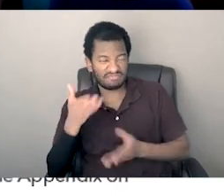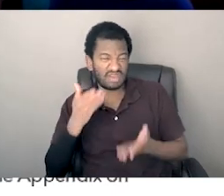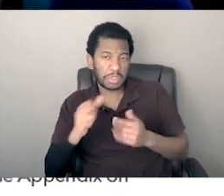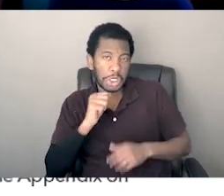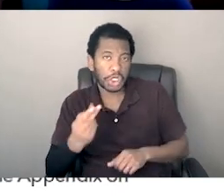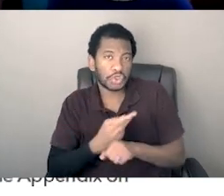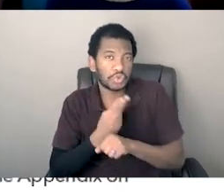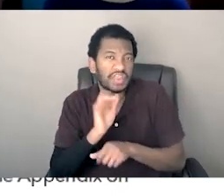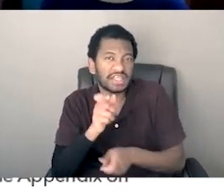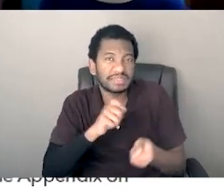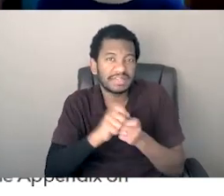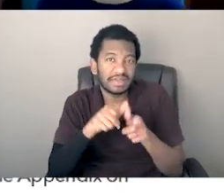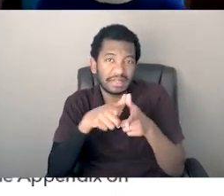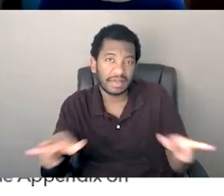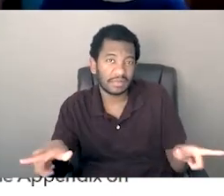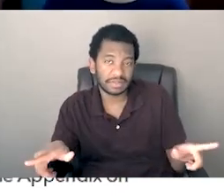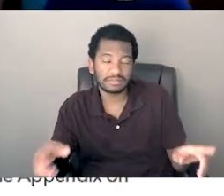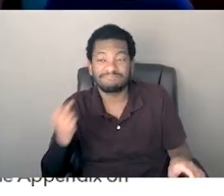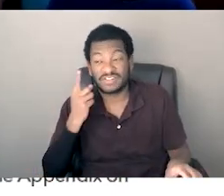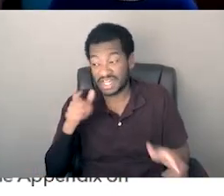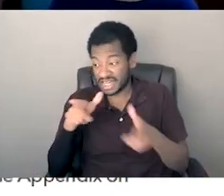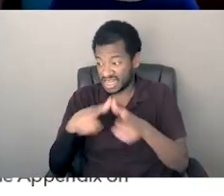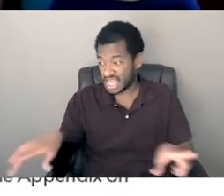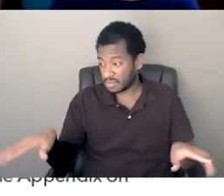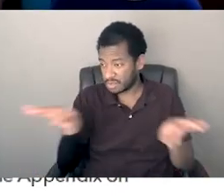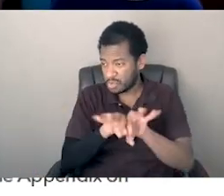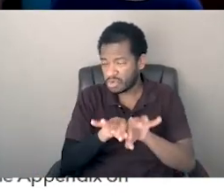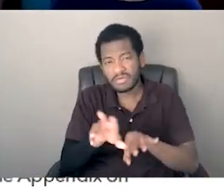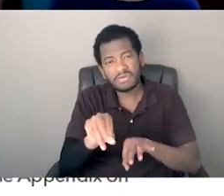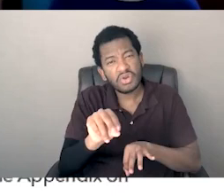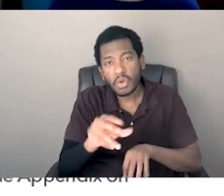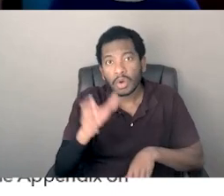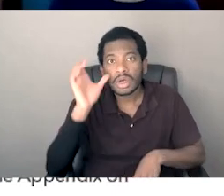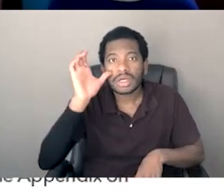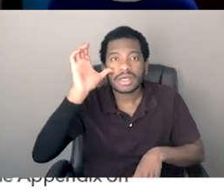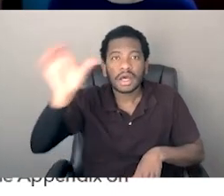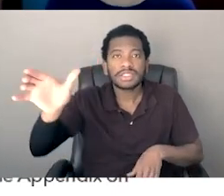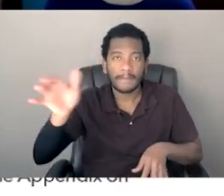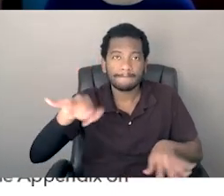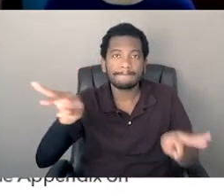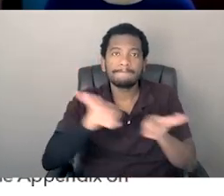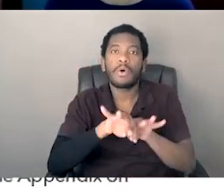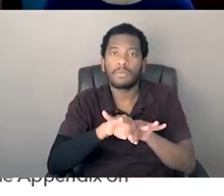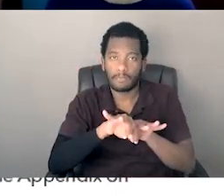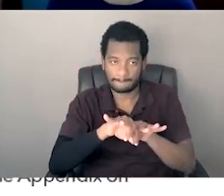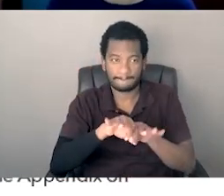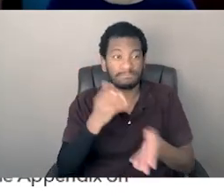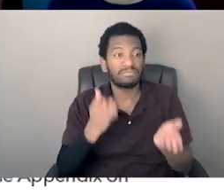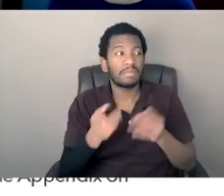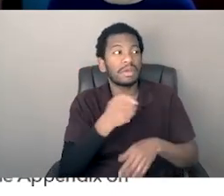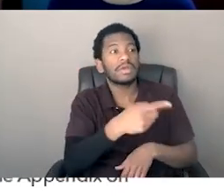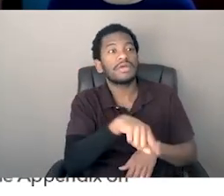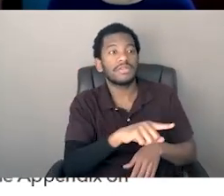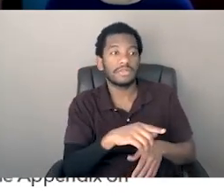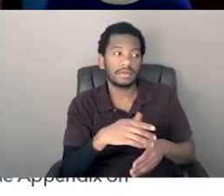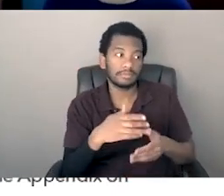Right? The language is not important. The concepts are. They may be doing what they are. They may be furthering the efforts